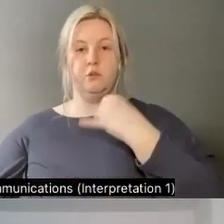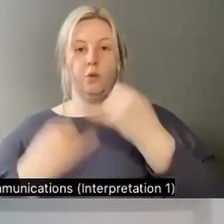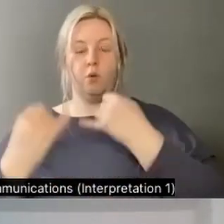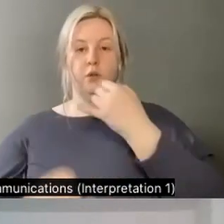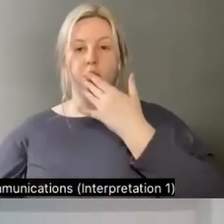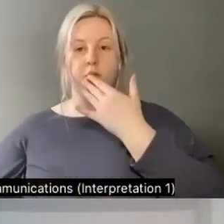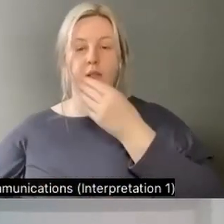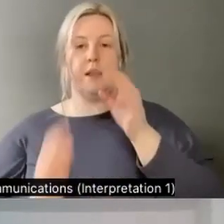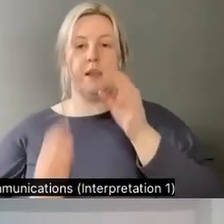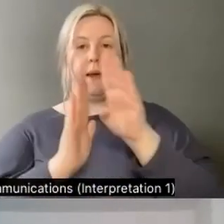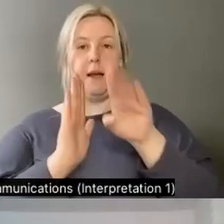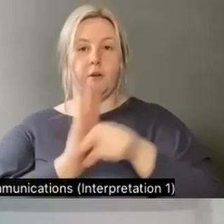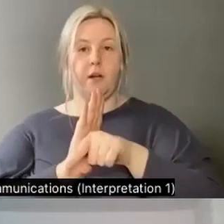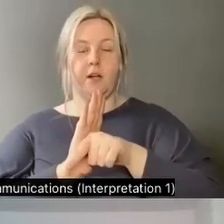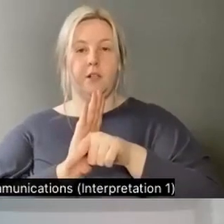white background.